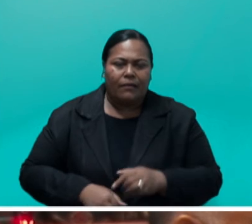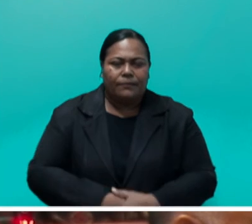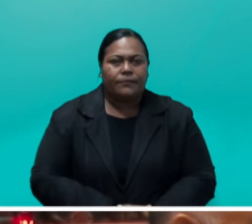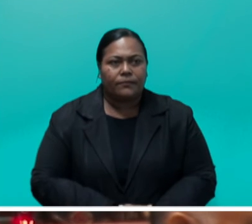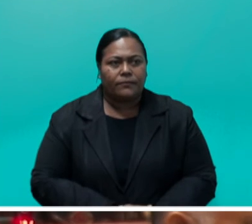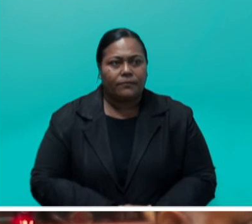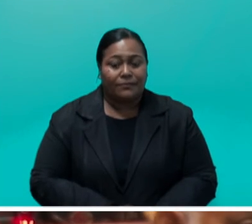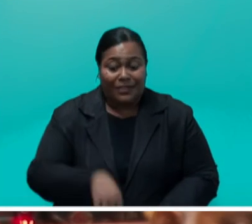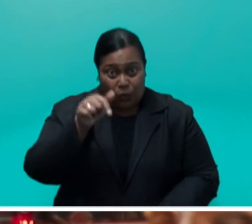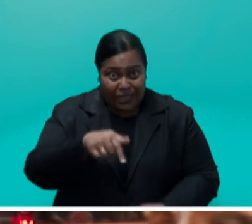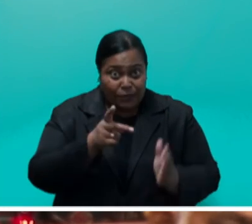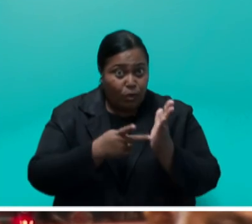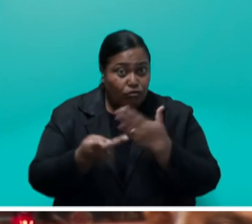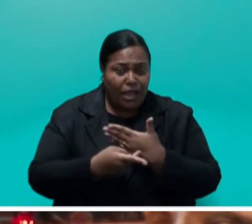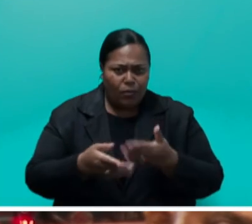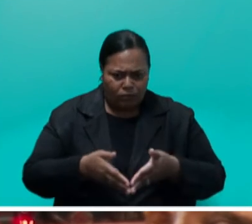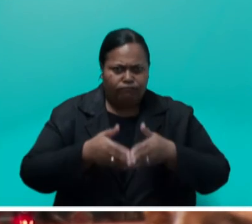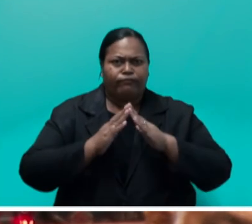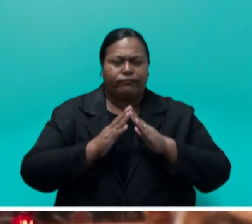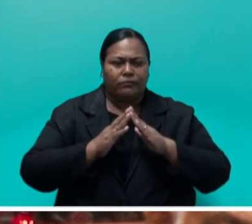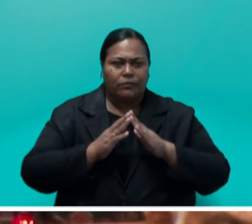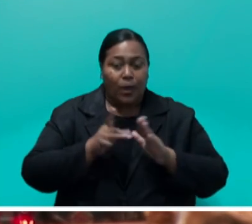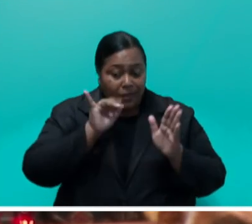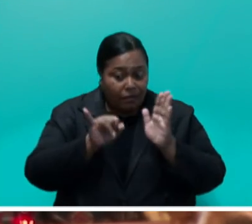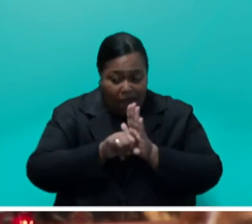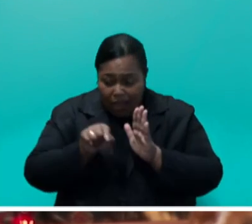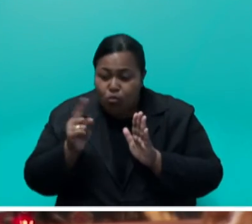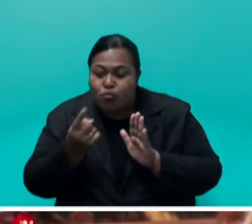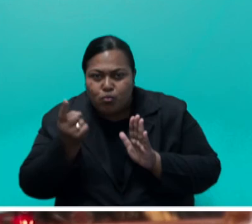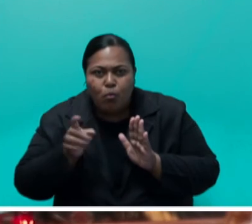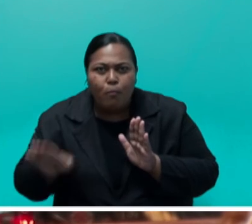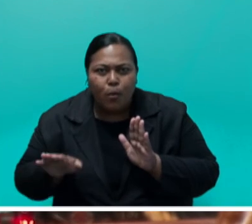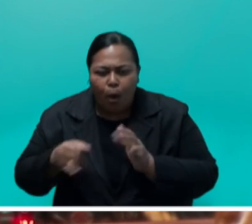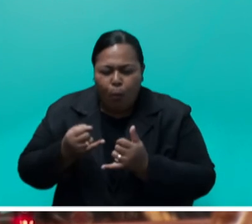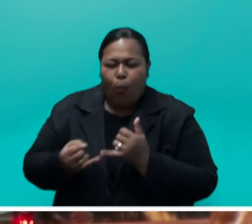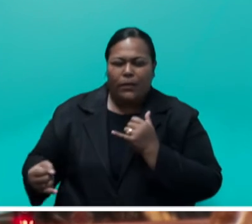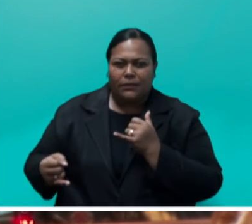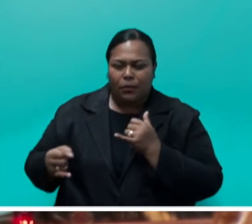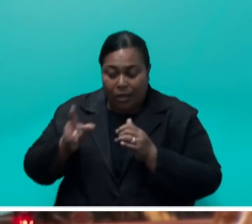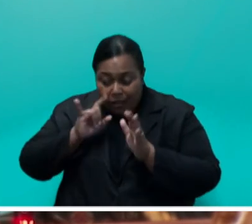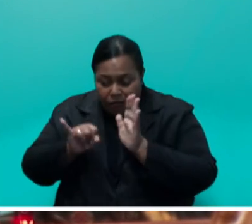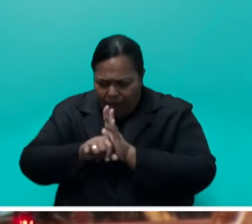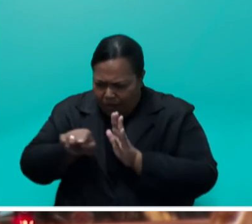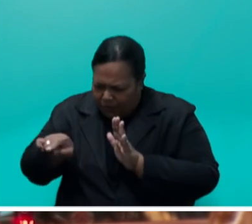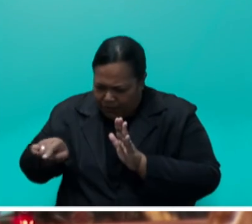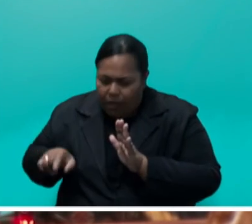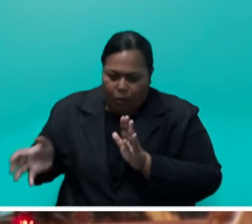This project will commence after identifying the poorest of the poor within these households to start off